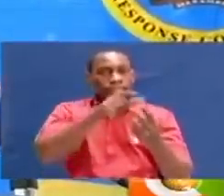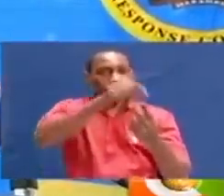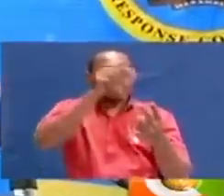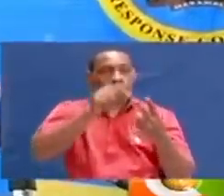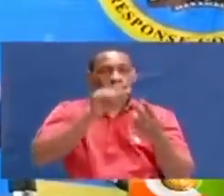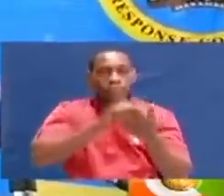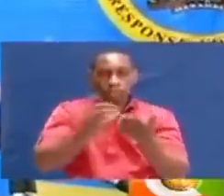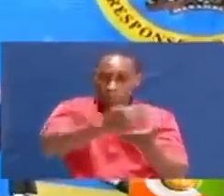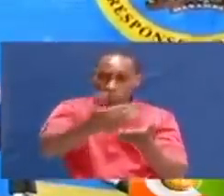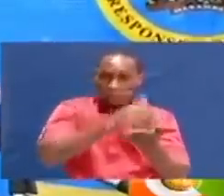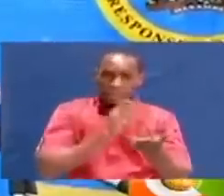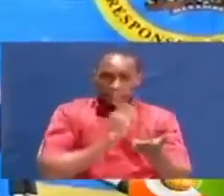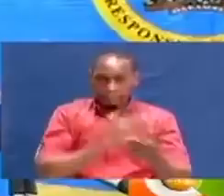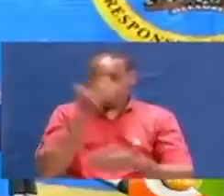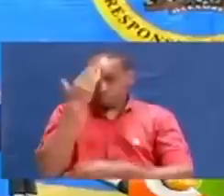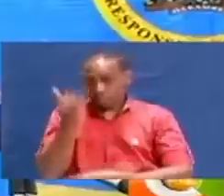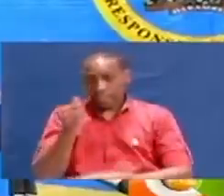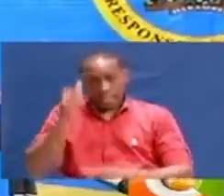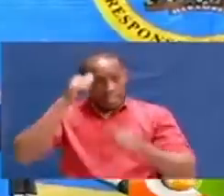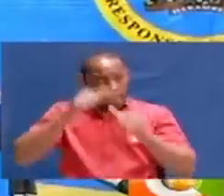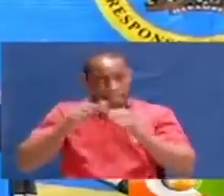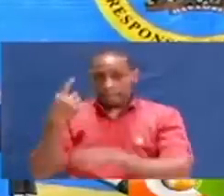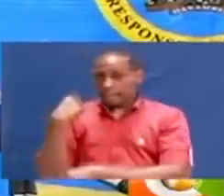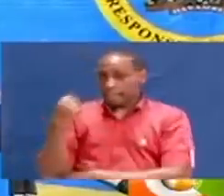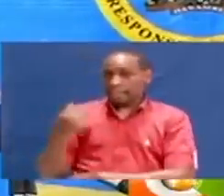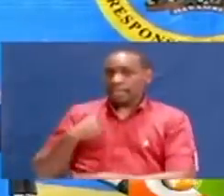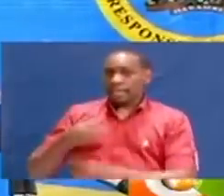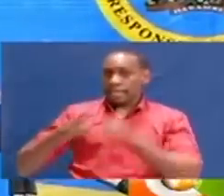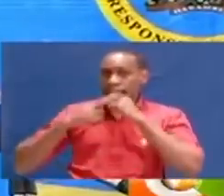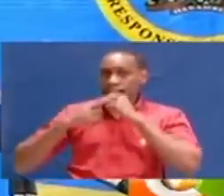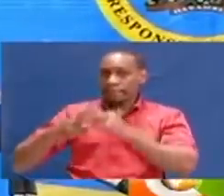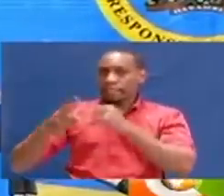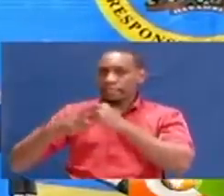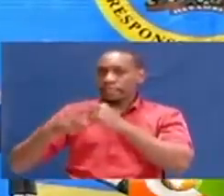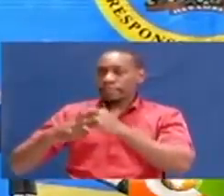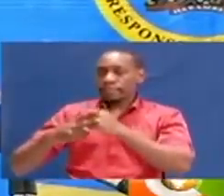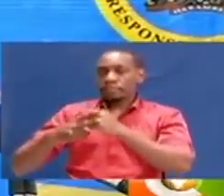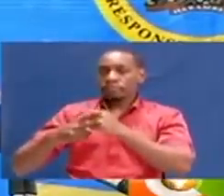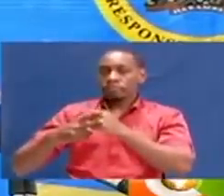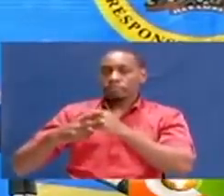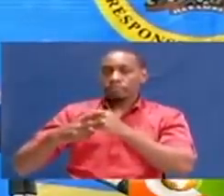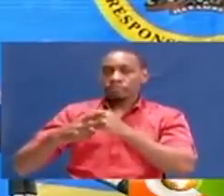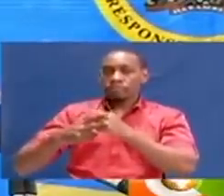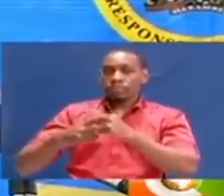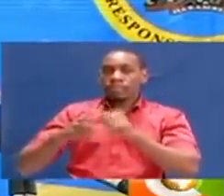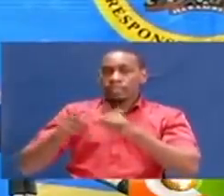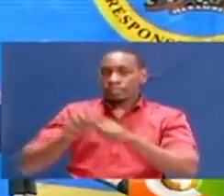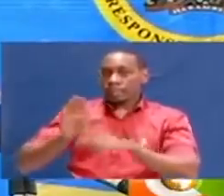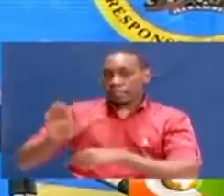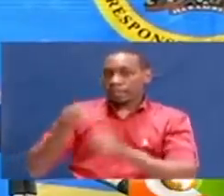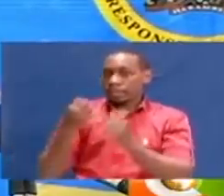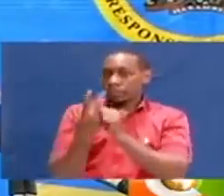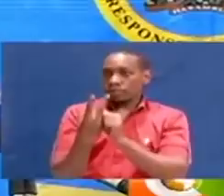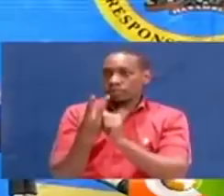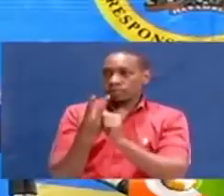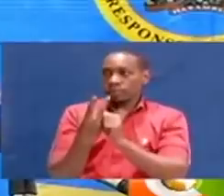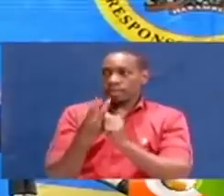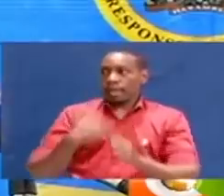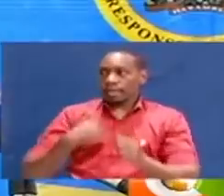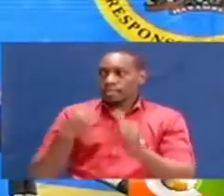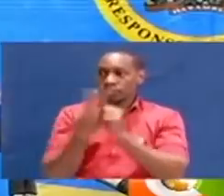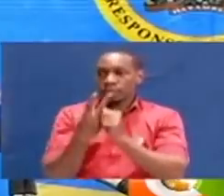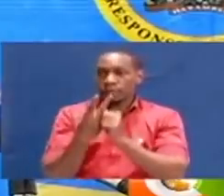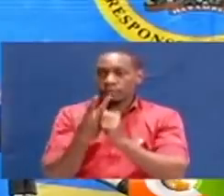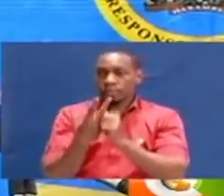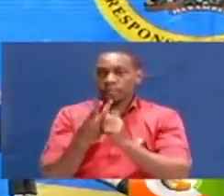took. Because if you remember, yesterday we had 777, and out of which 12, we had 12. Now we